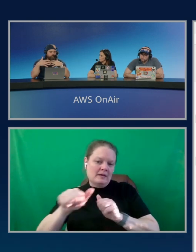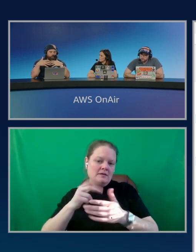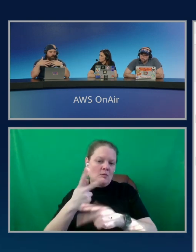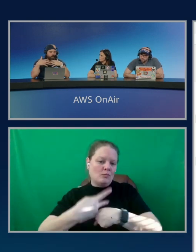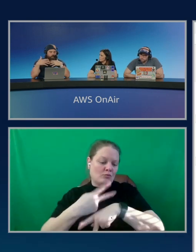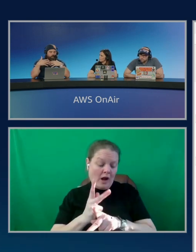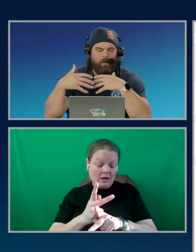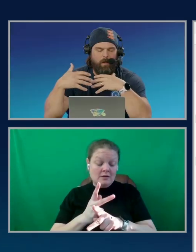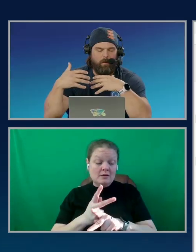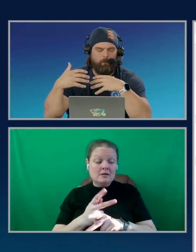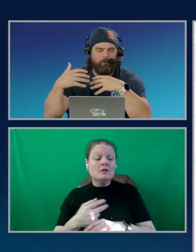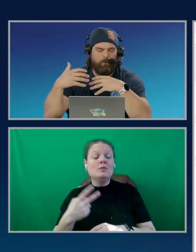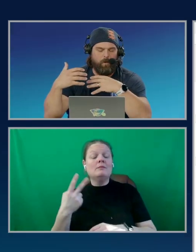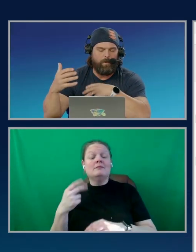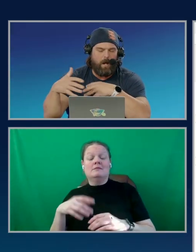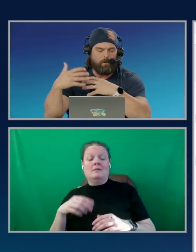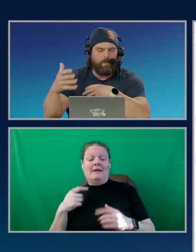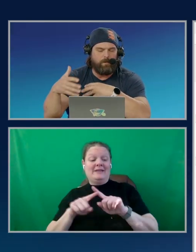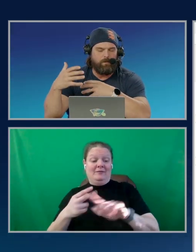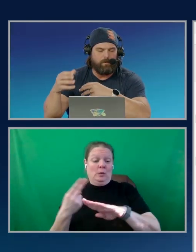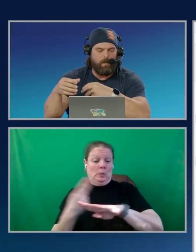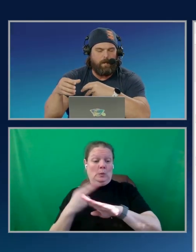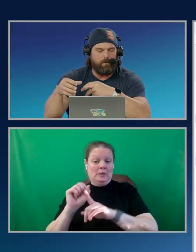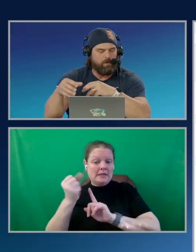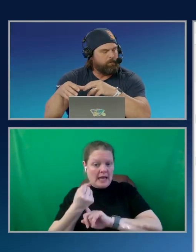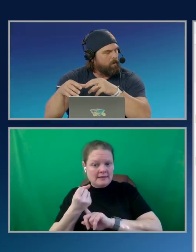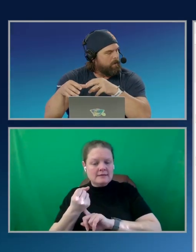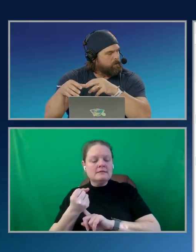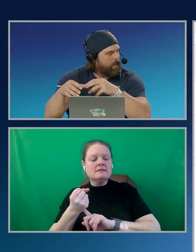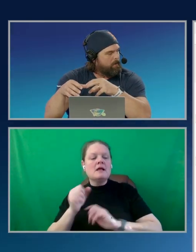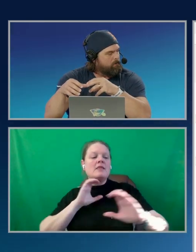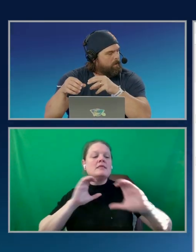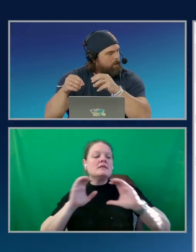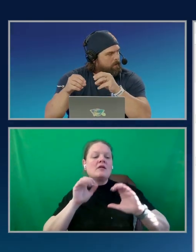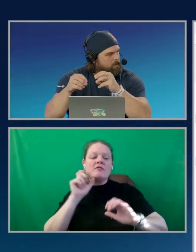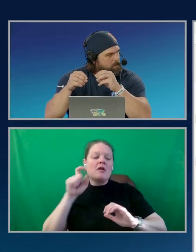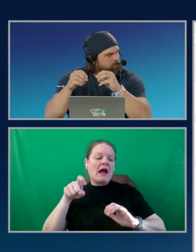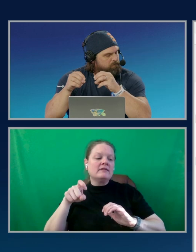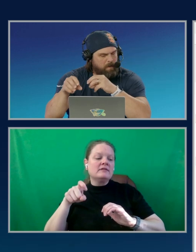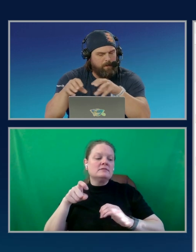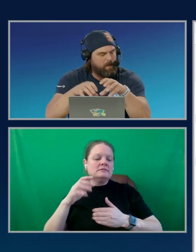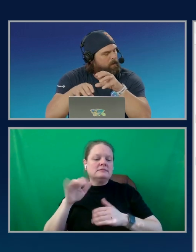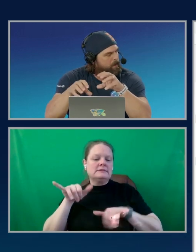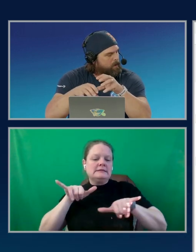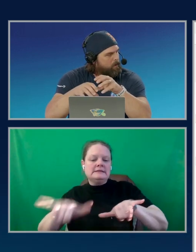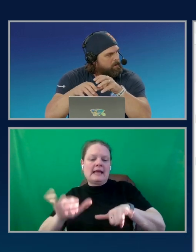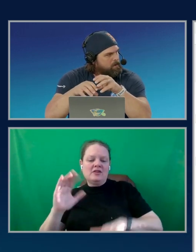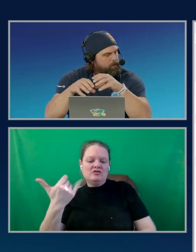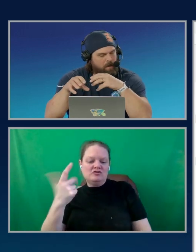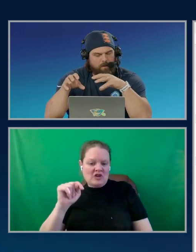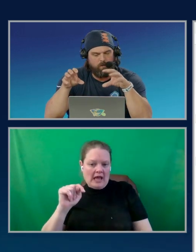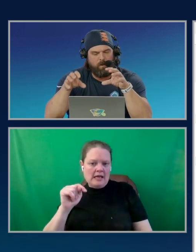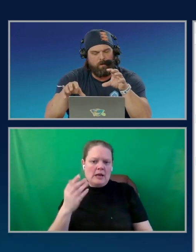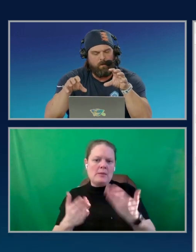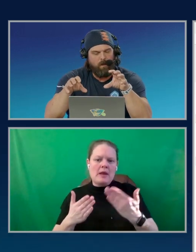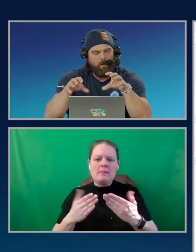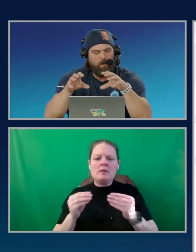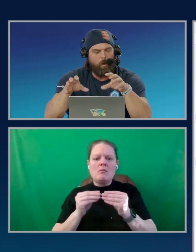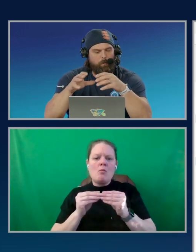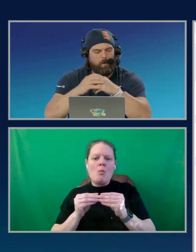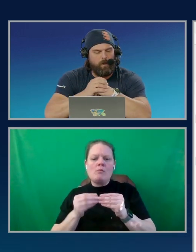use cases where the conversation doesn't have to just belong in chat, where there's maybe tighter integrations because we